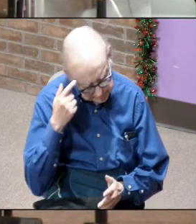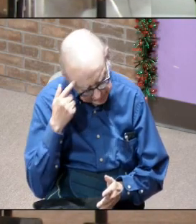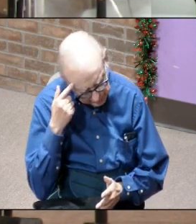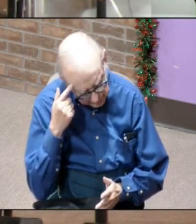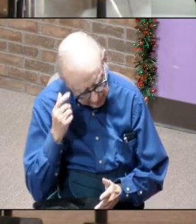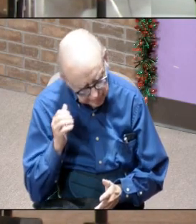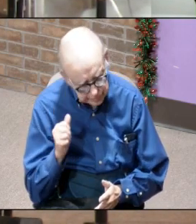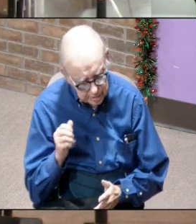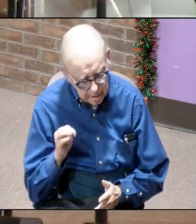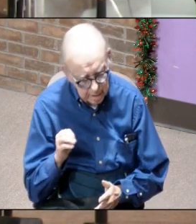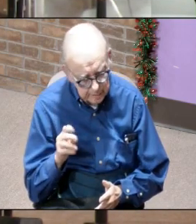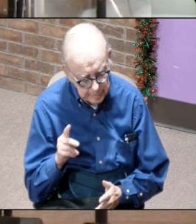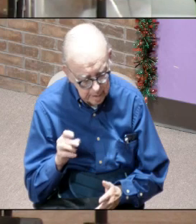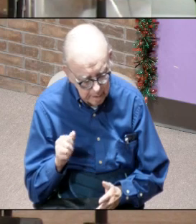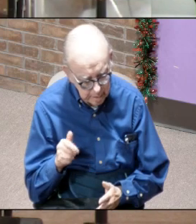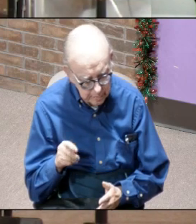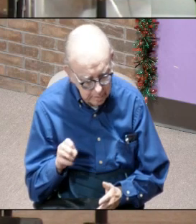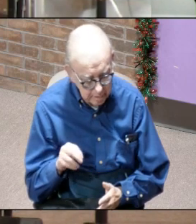campaign?